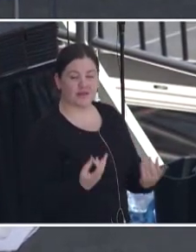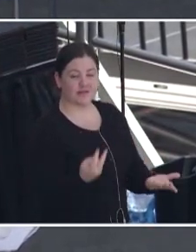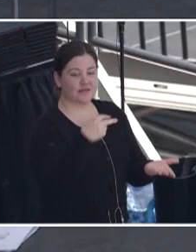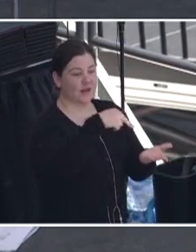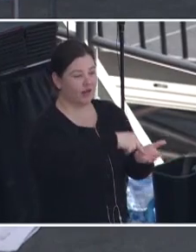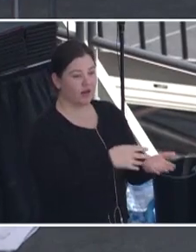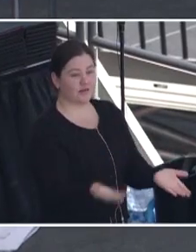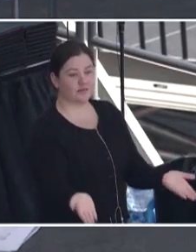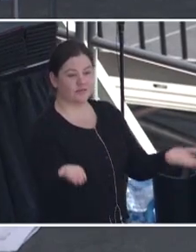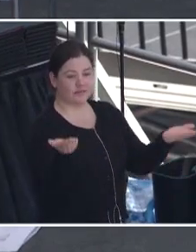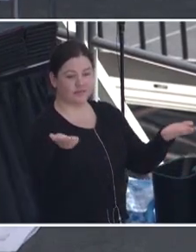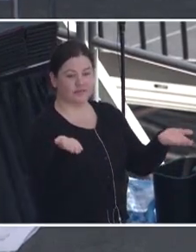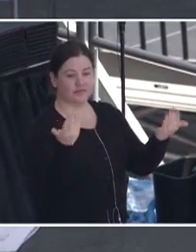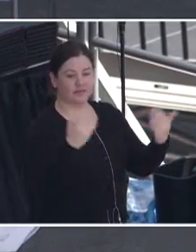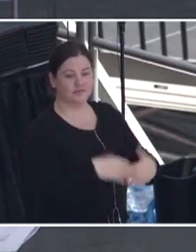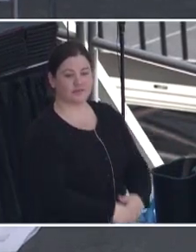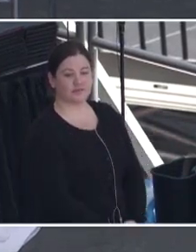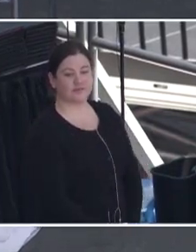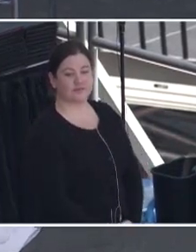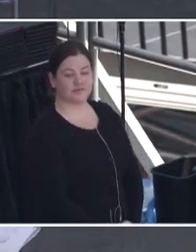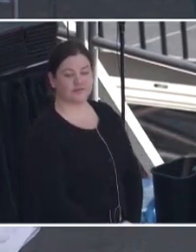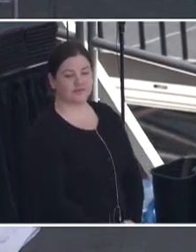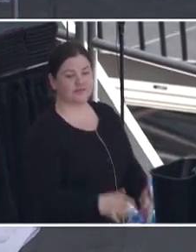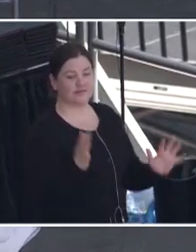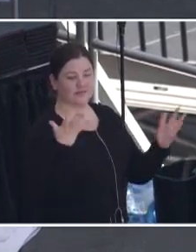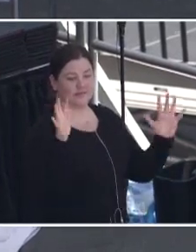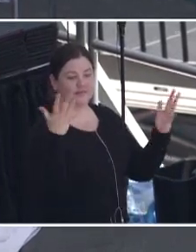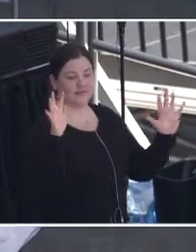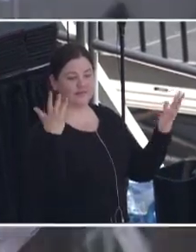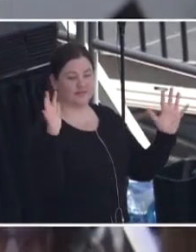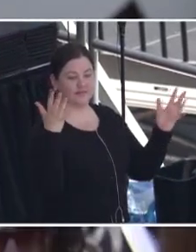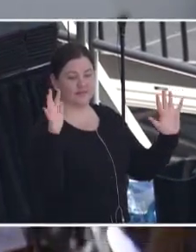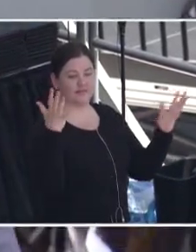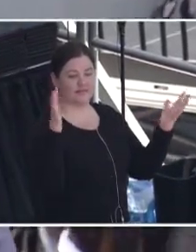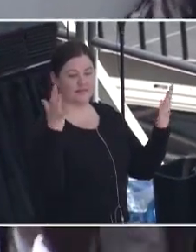rise. There they are.